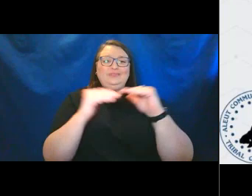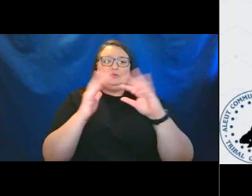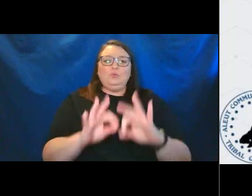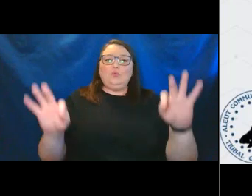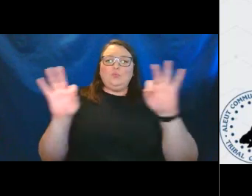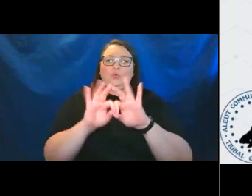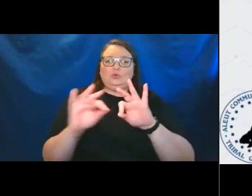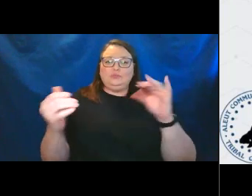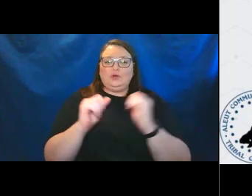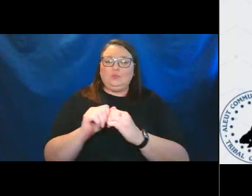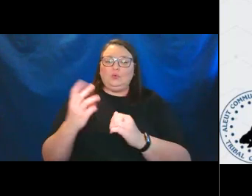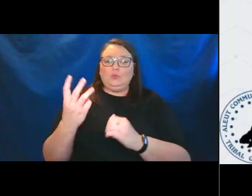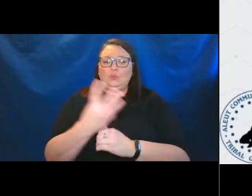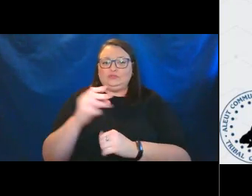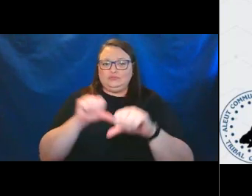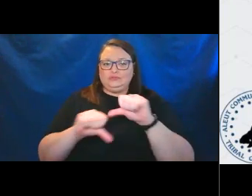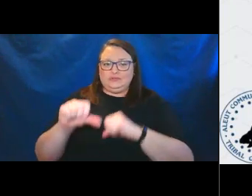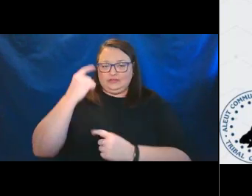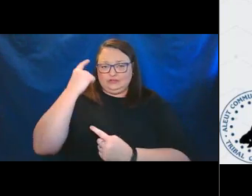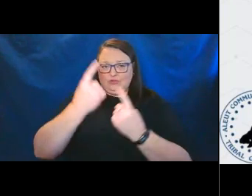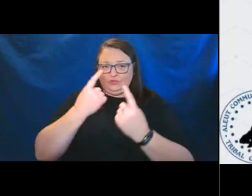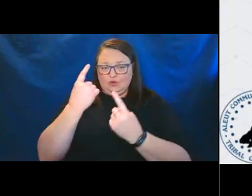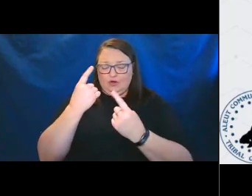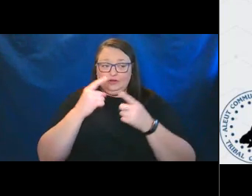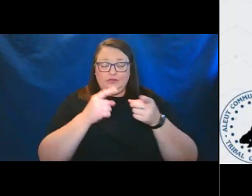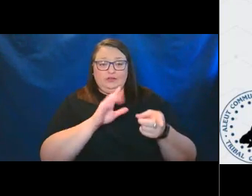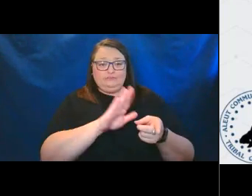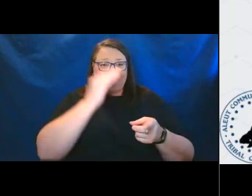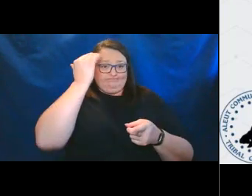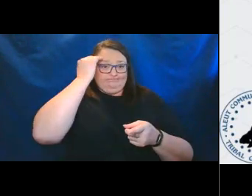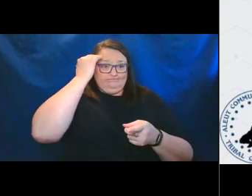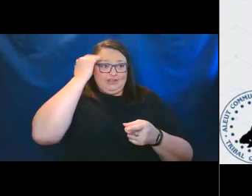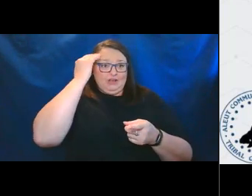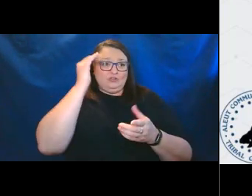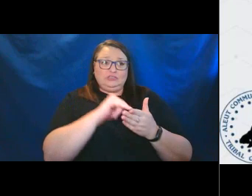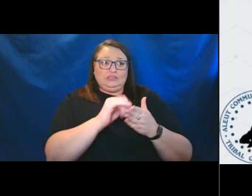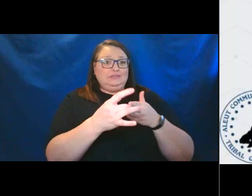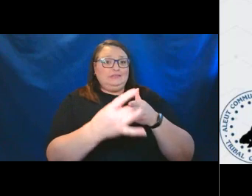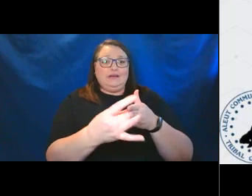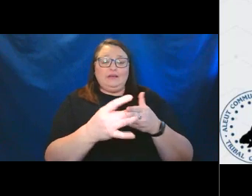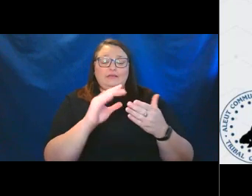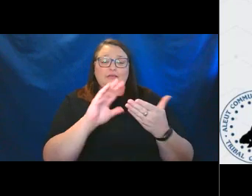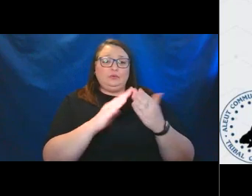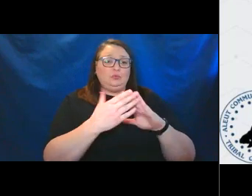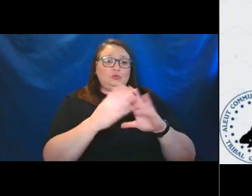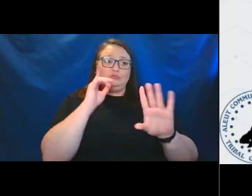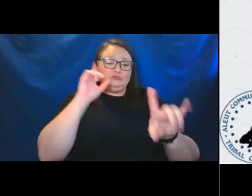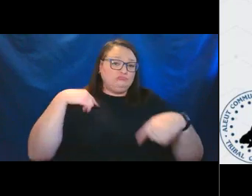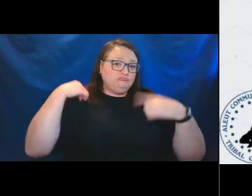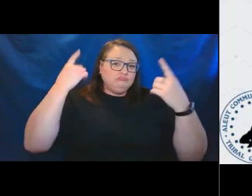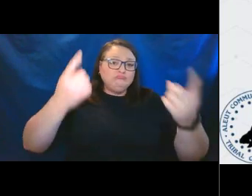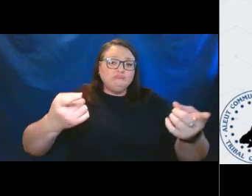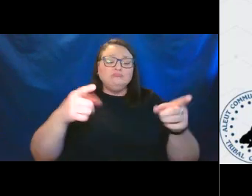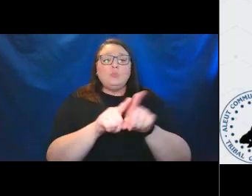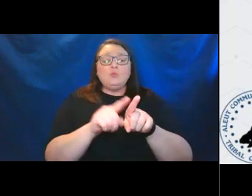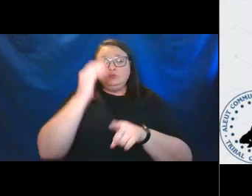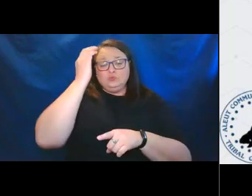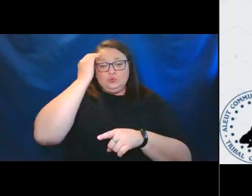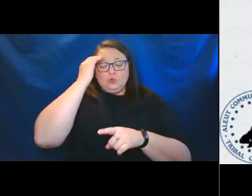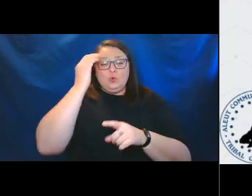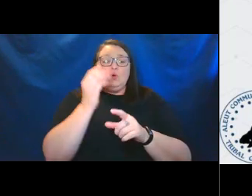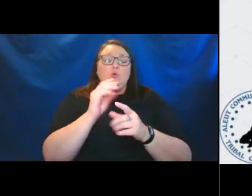thought, traditional knowledge that has led Indigenous communities since time immemorial. But we also know in creating culturally relevant and